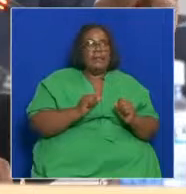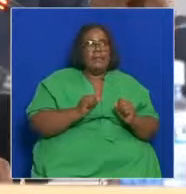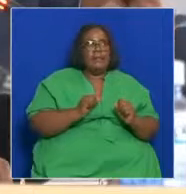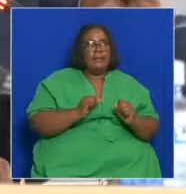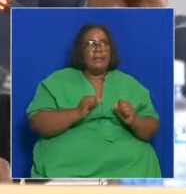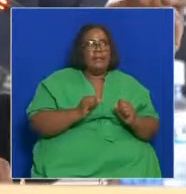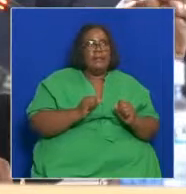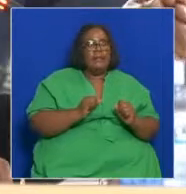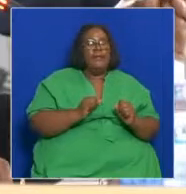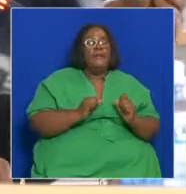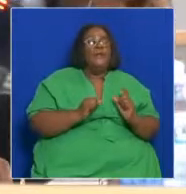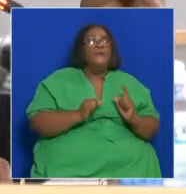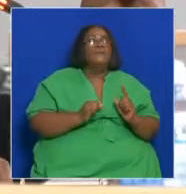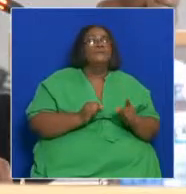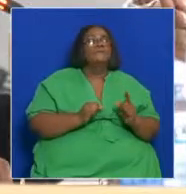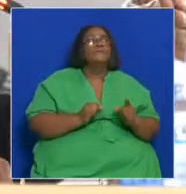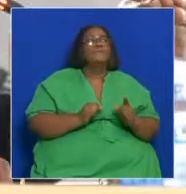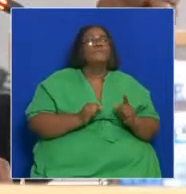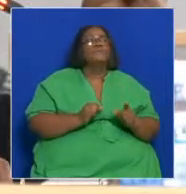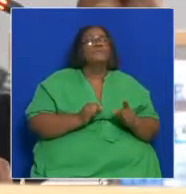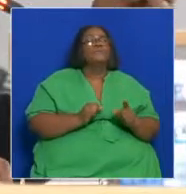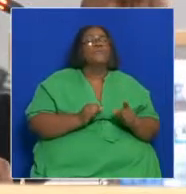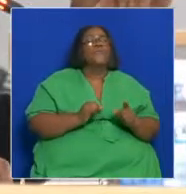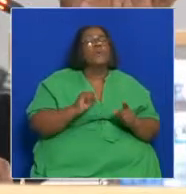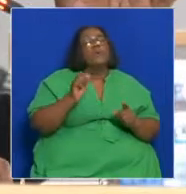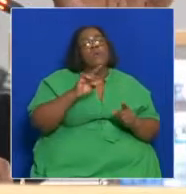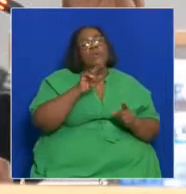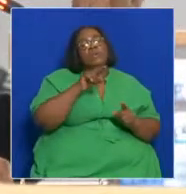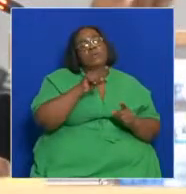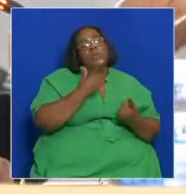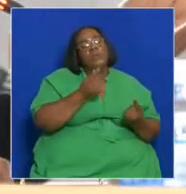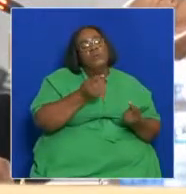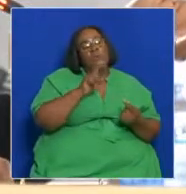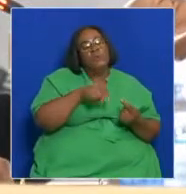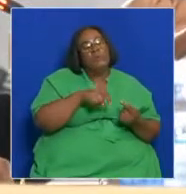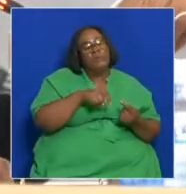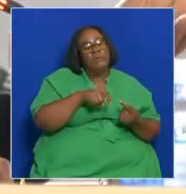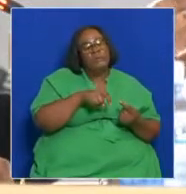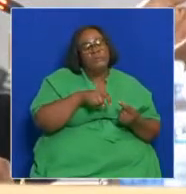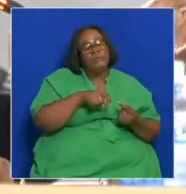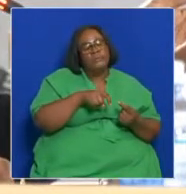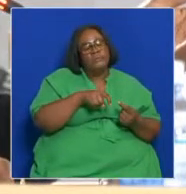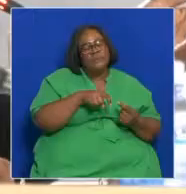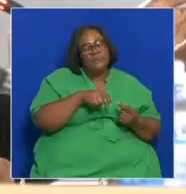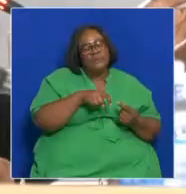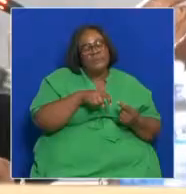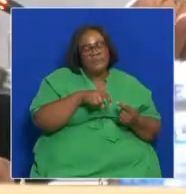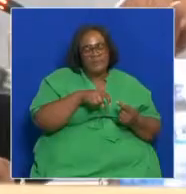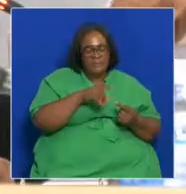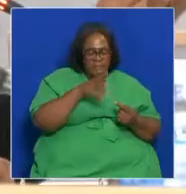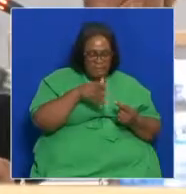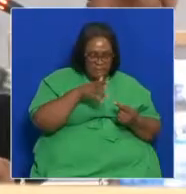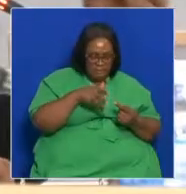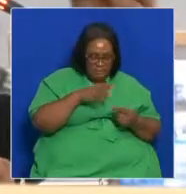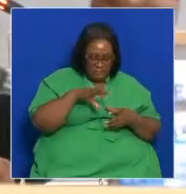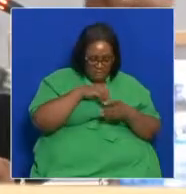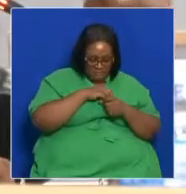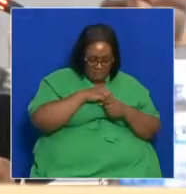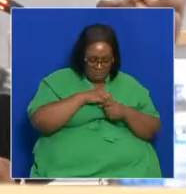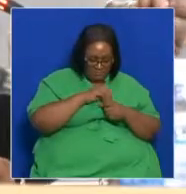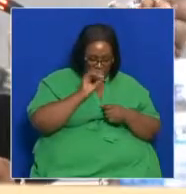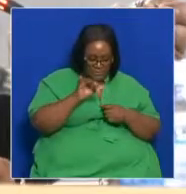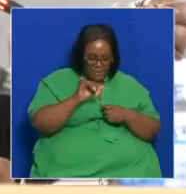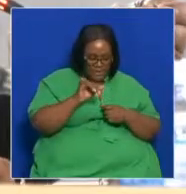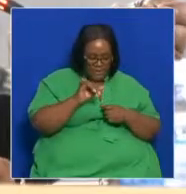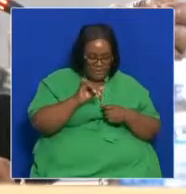Would what you are required to do not also be, it would obviously be included in that, and would